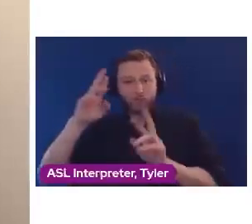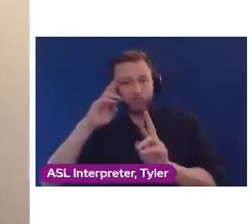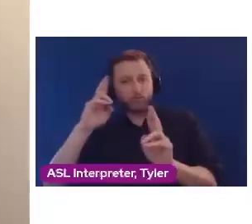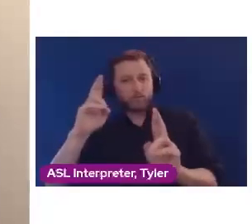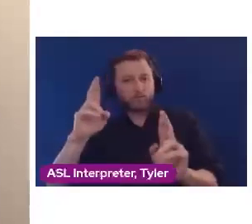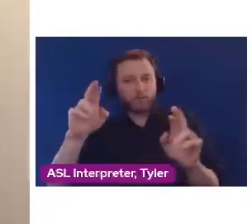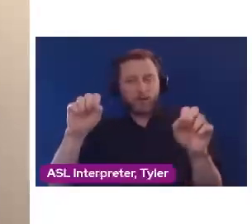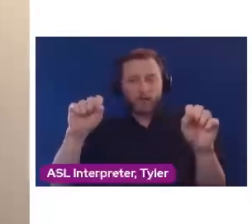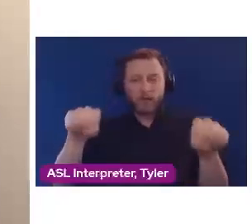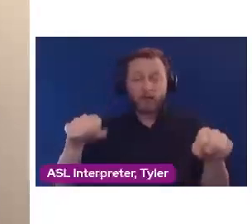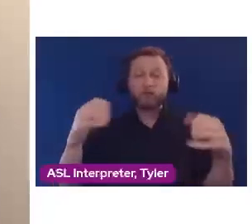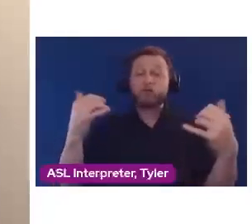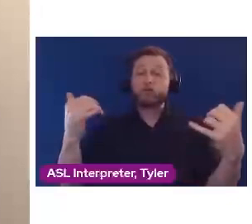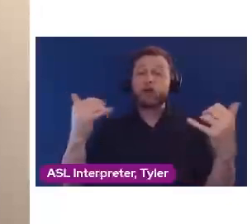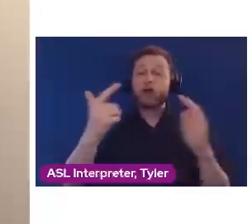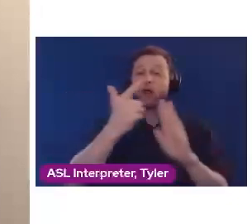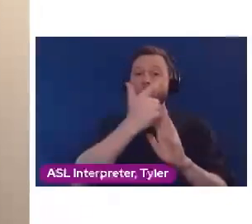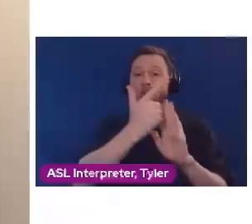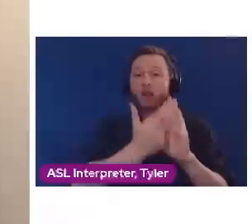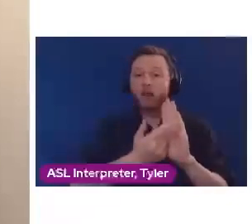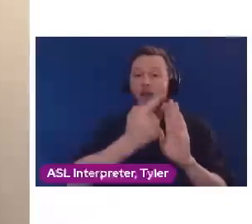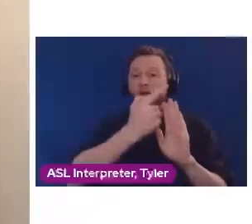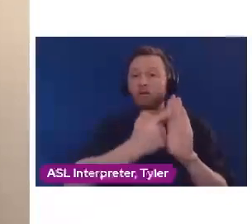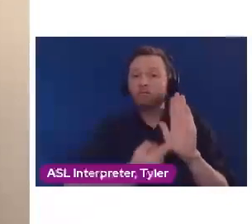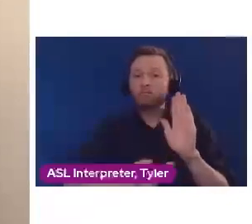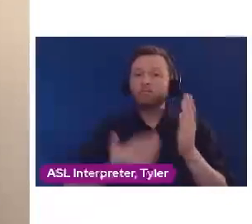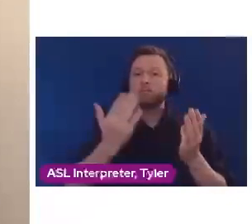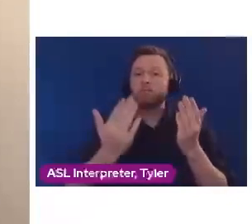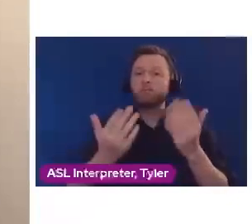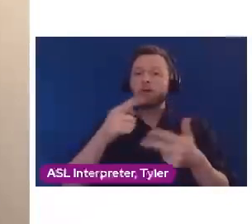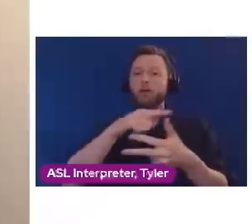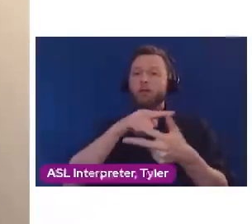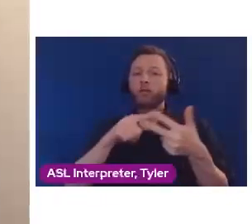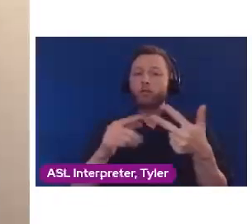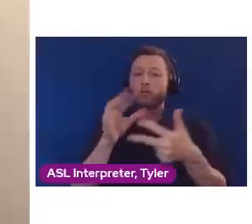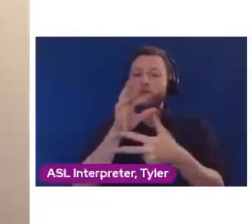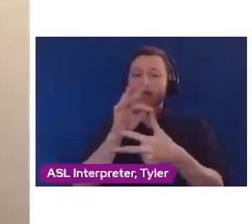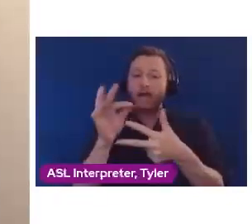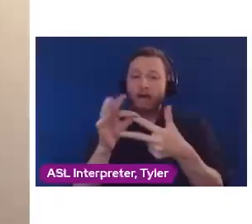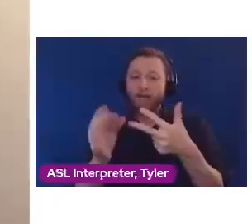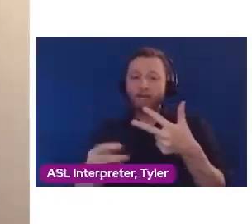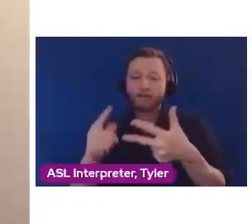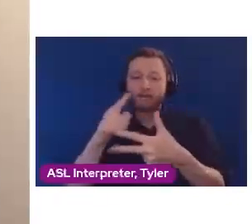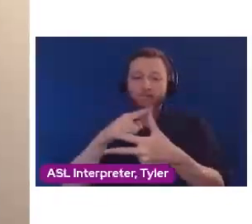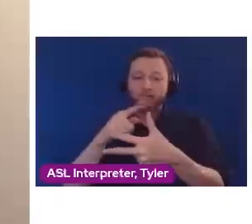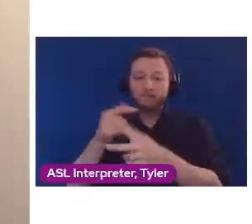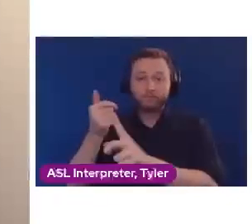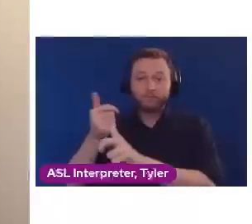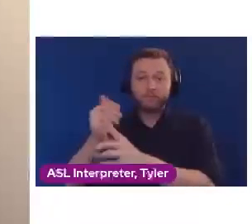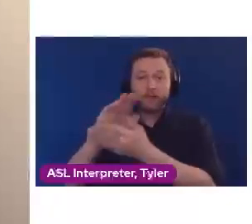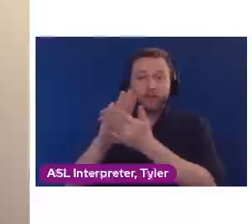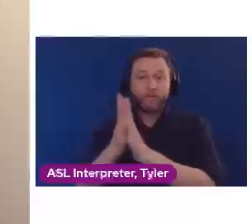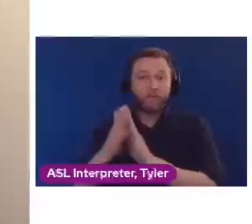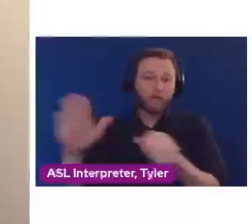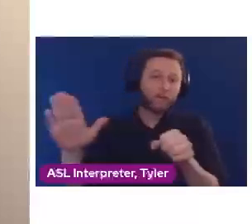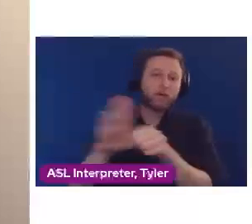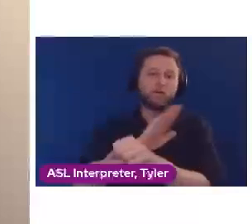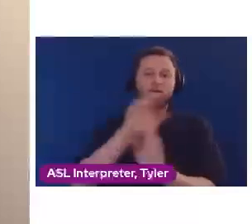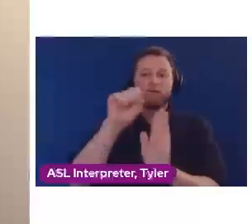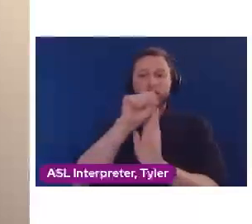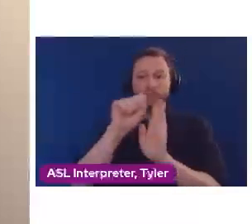bill entertains three different status options: statehood, full statehood,